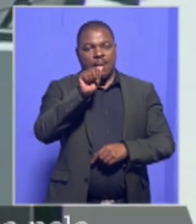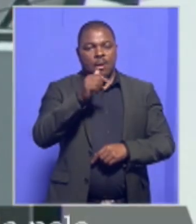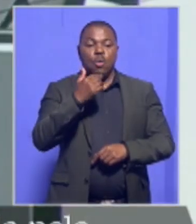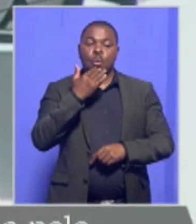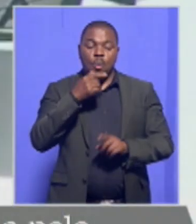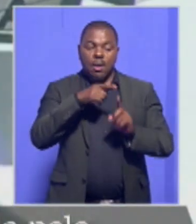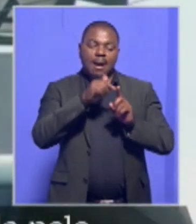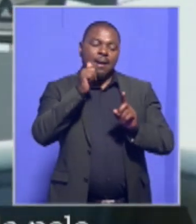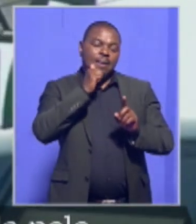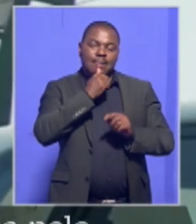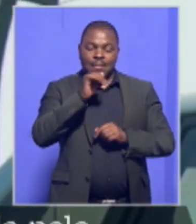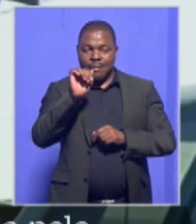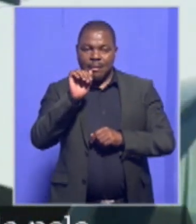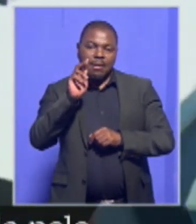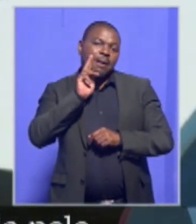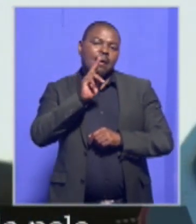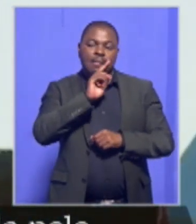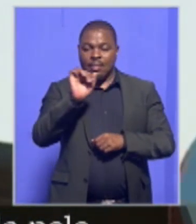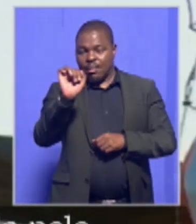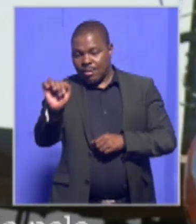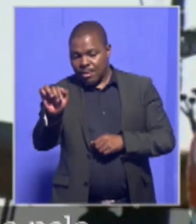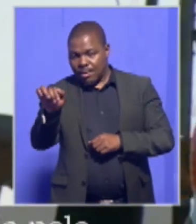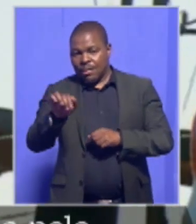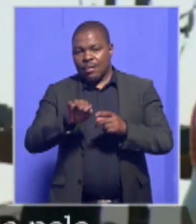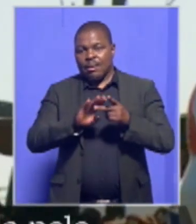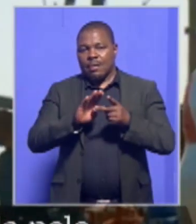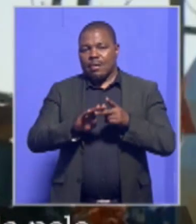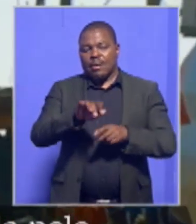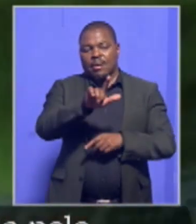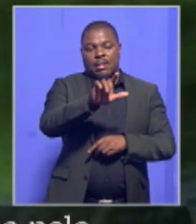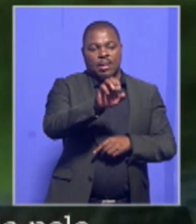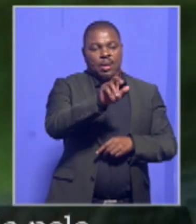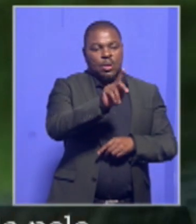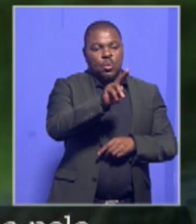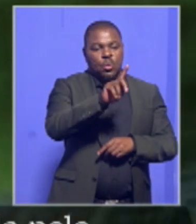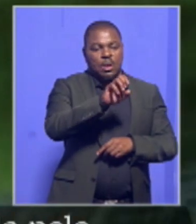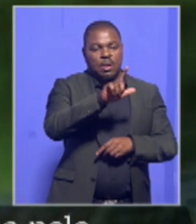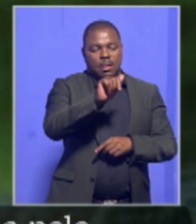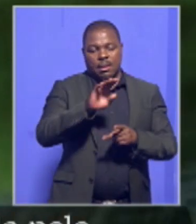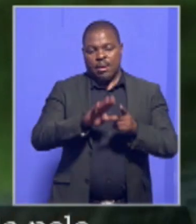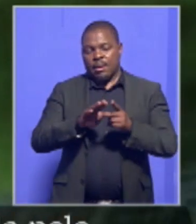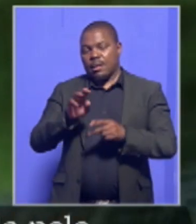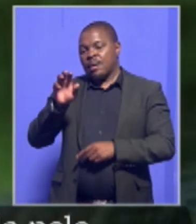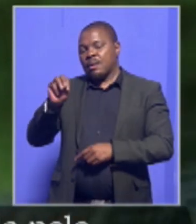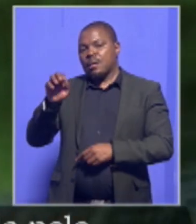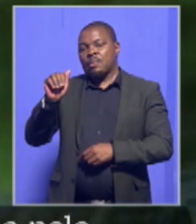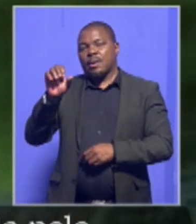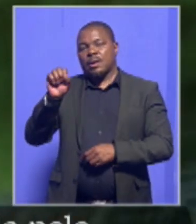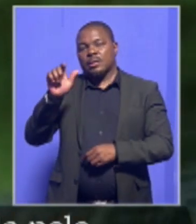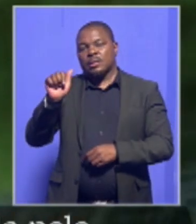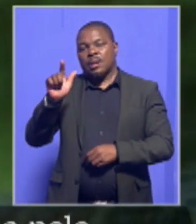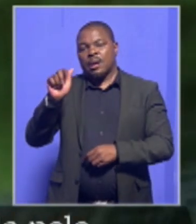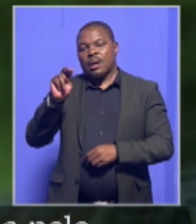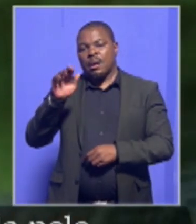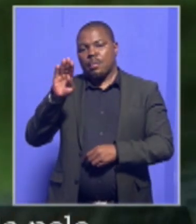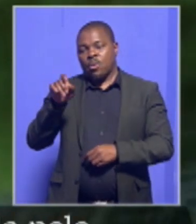kgošigatšana. Kgošigatšana Masalanabo le kgošana le kukela Motšatši ke bana ba mohu Kgošigadi Makobo Motšatši wa